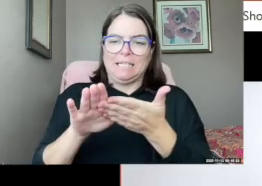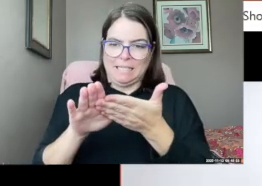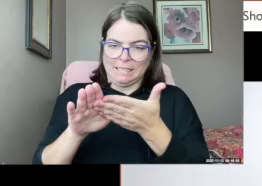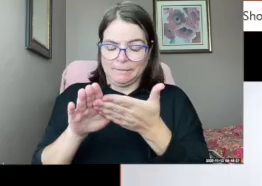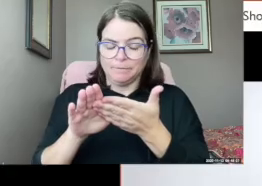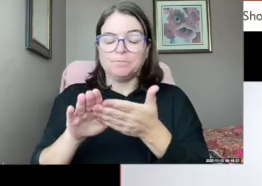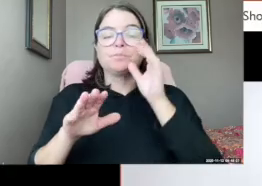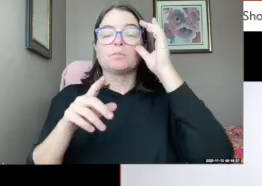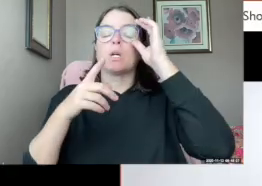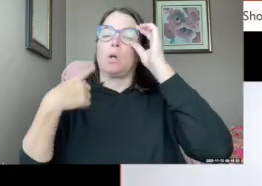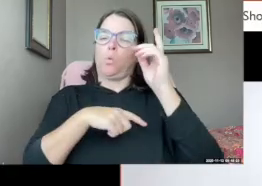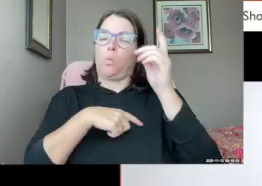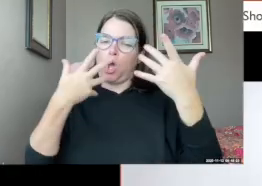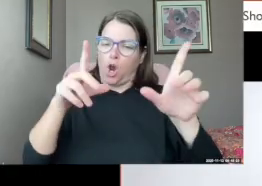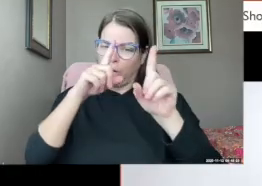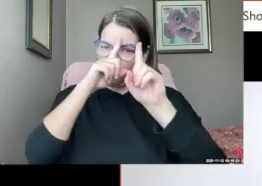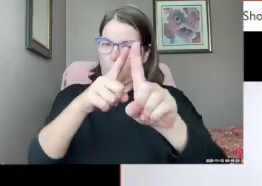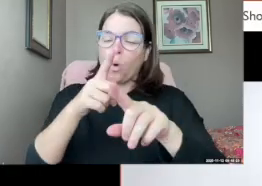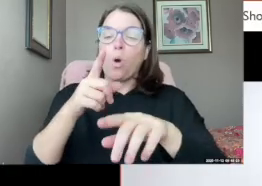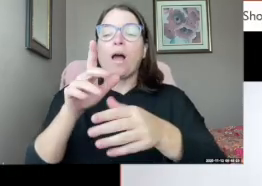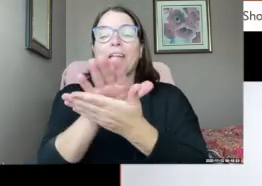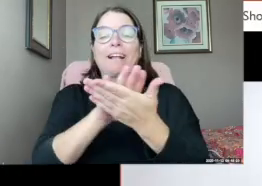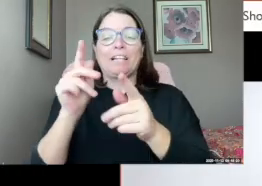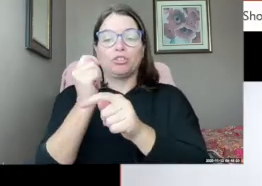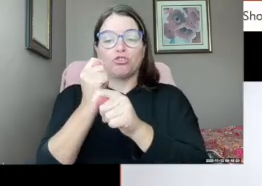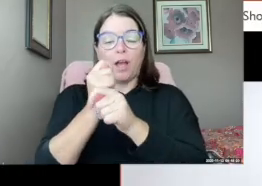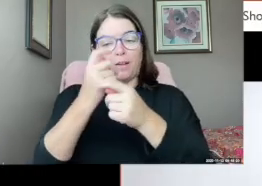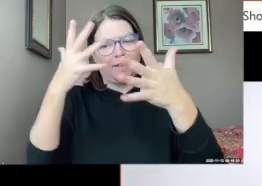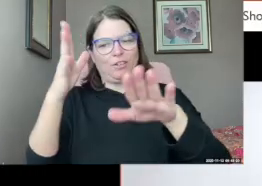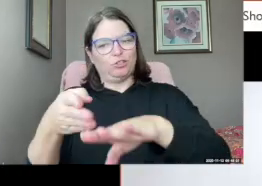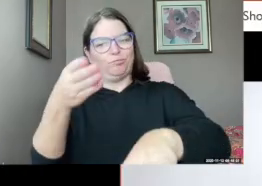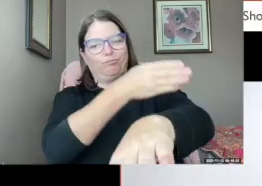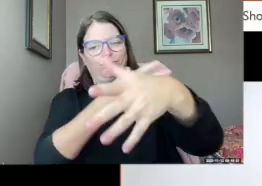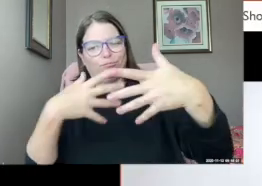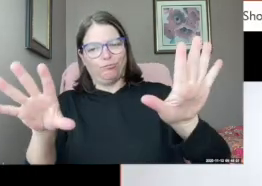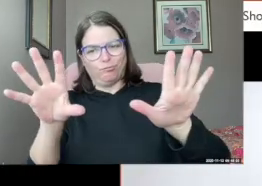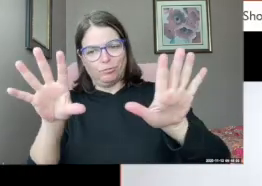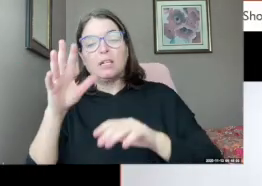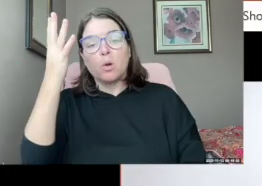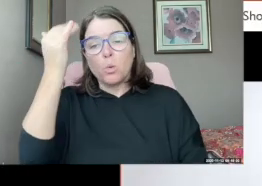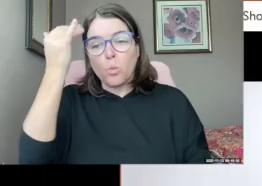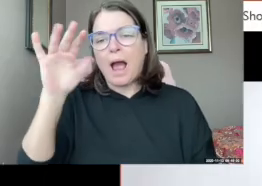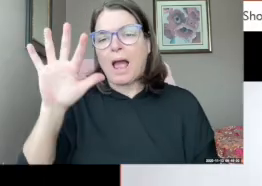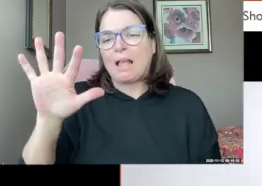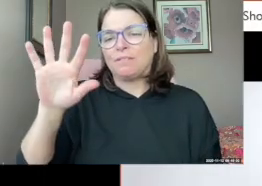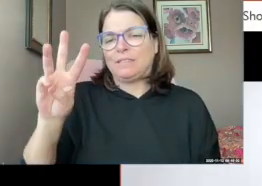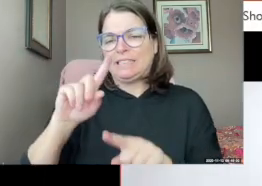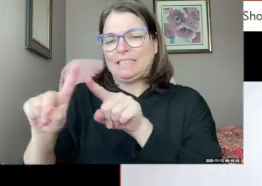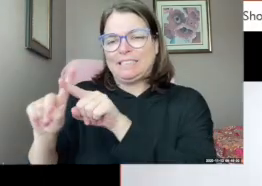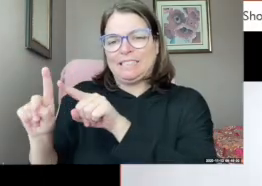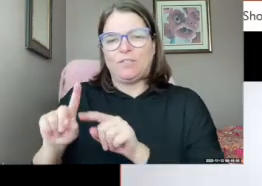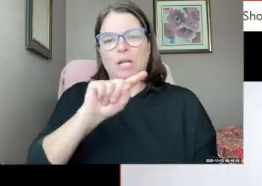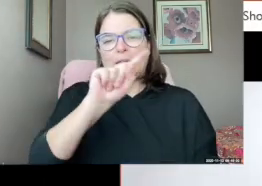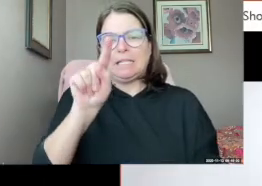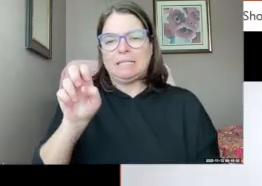we've already met our Advanced Clean Trucks goals ahead of schedule. That's because 56 ZEV